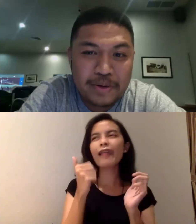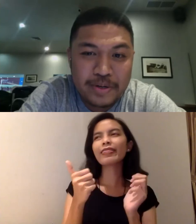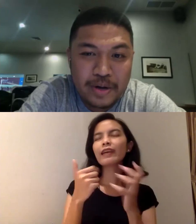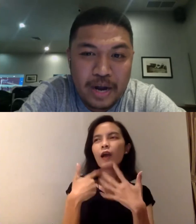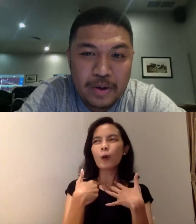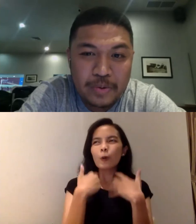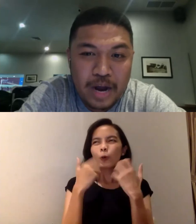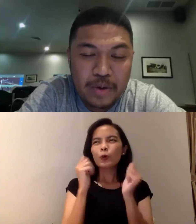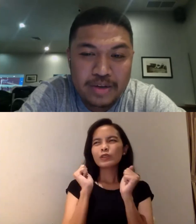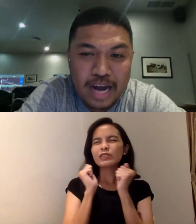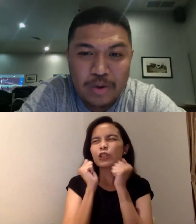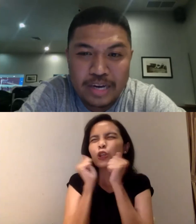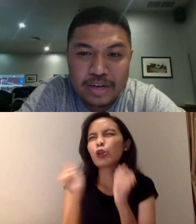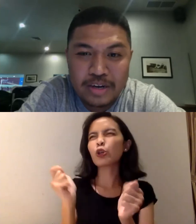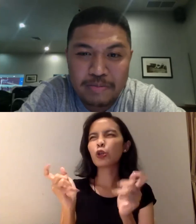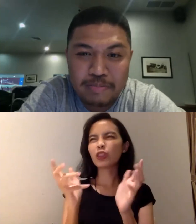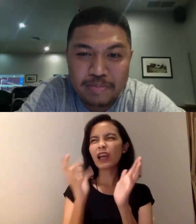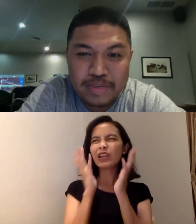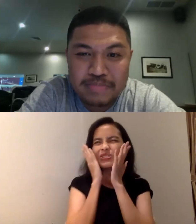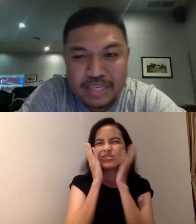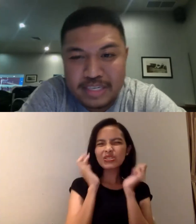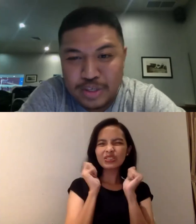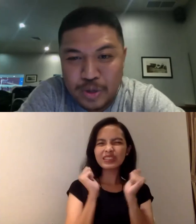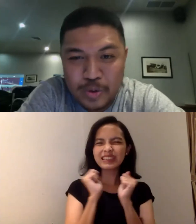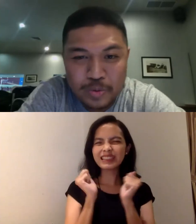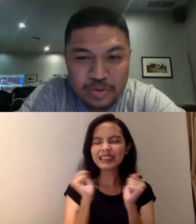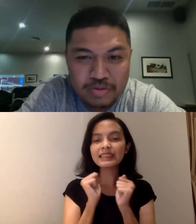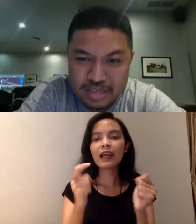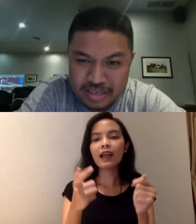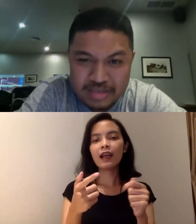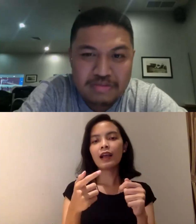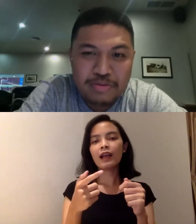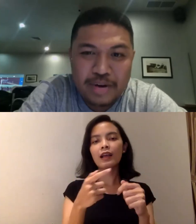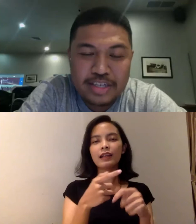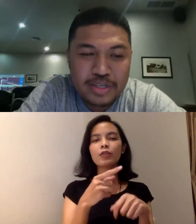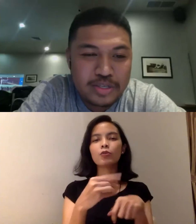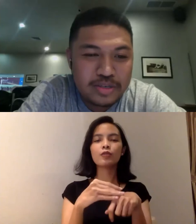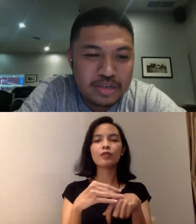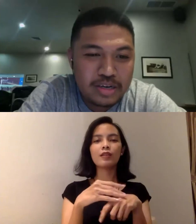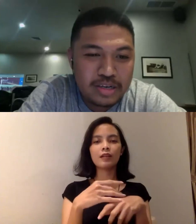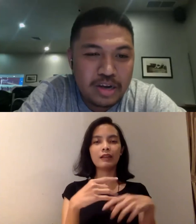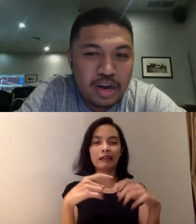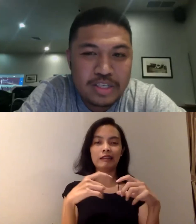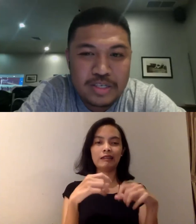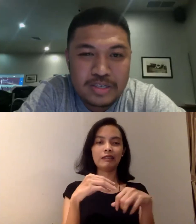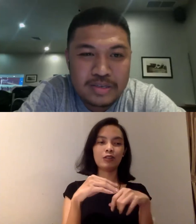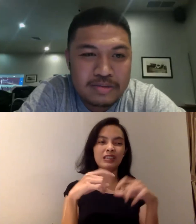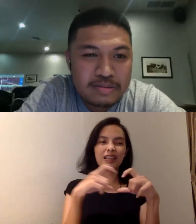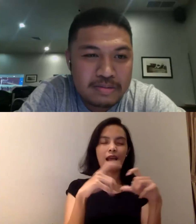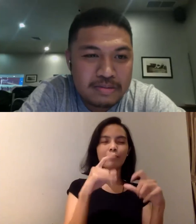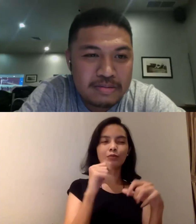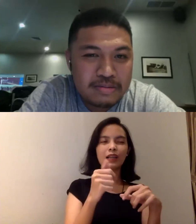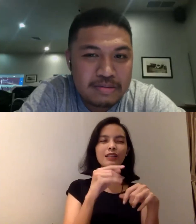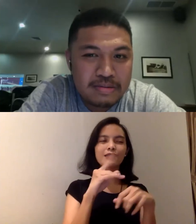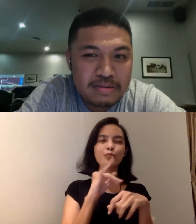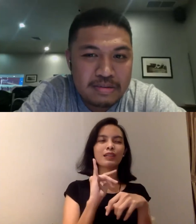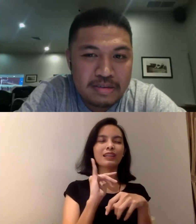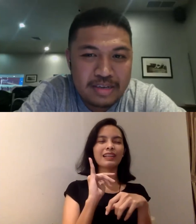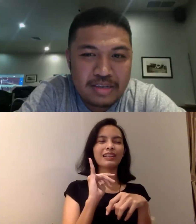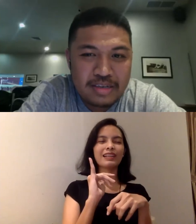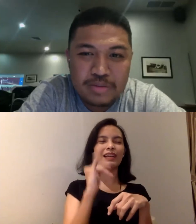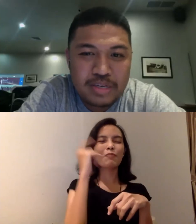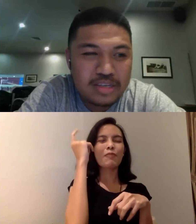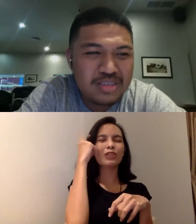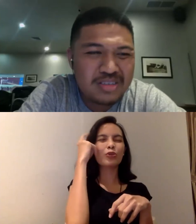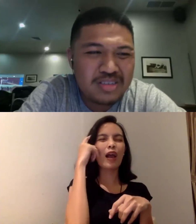example, you know, how can love can be so rational and logical. It